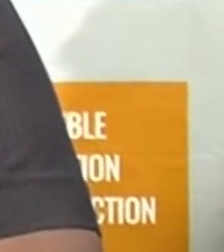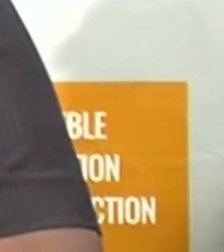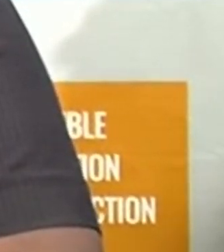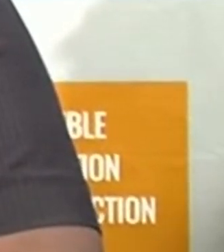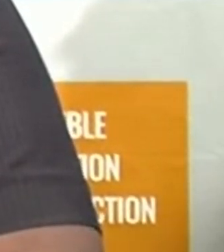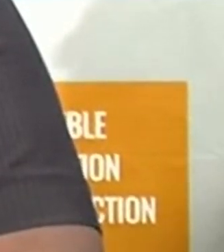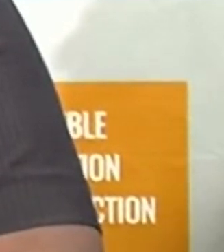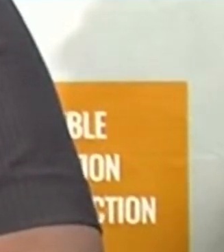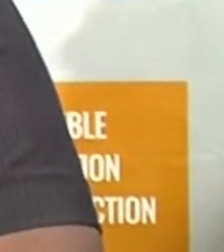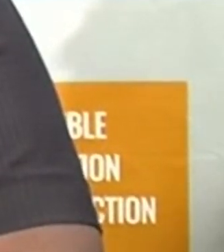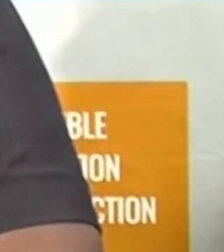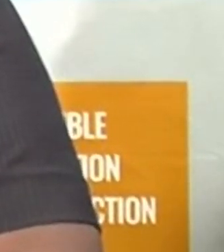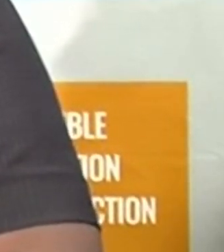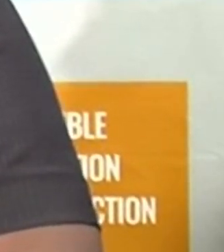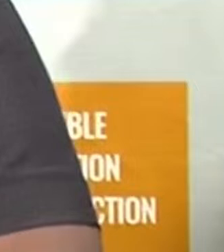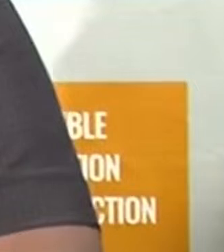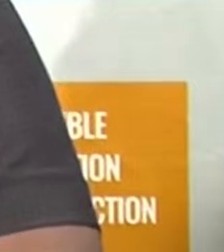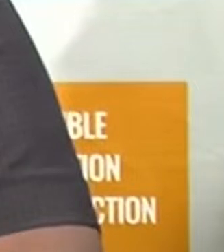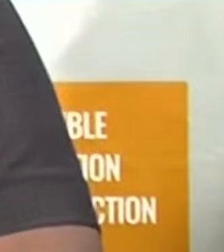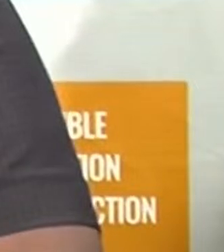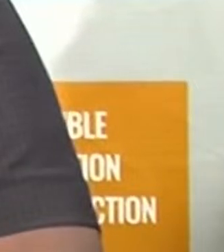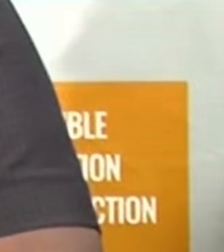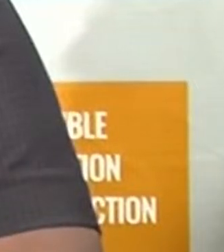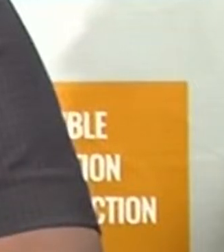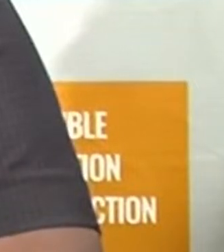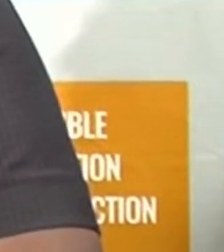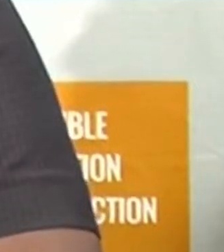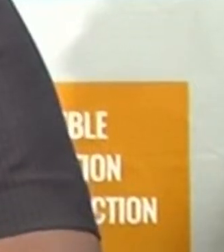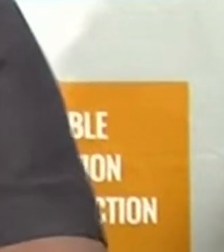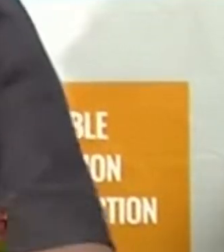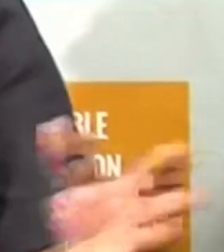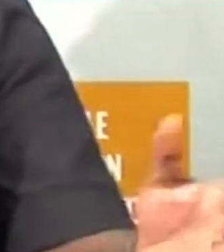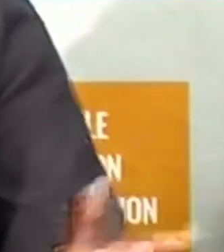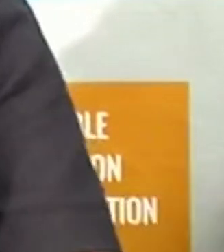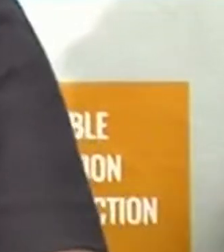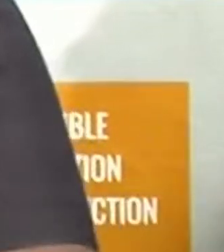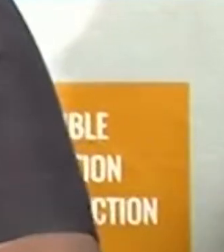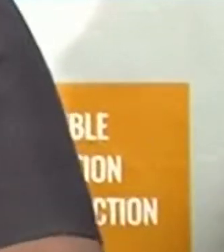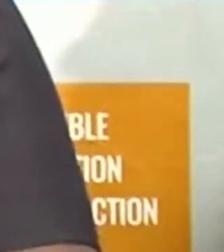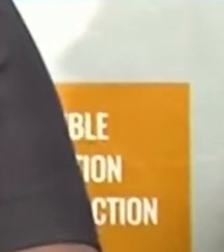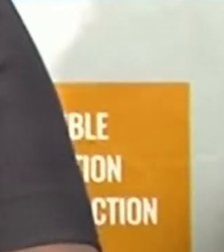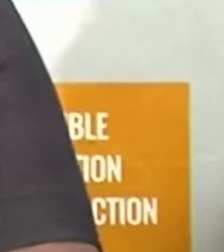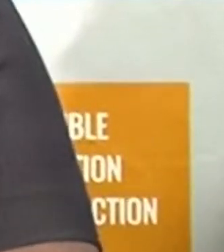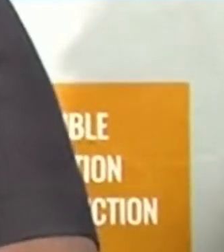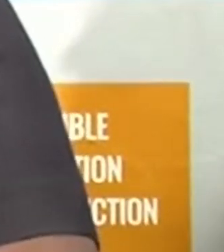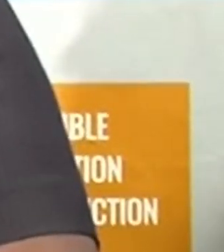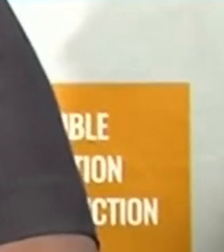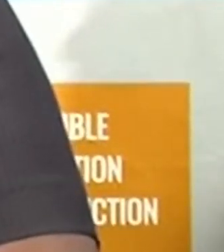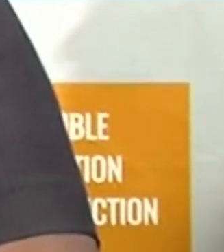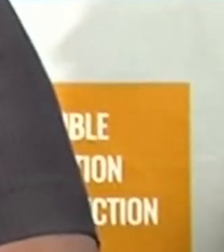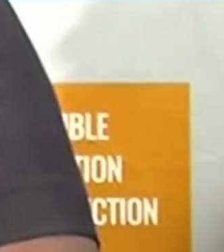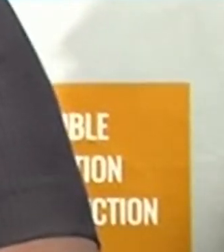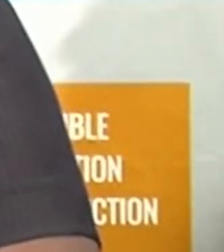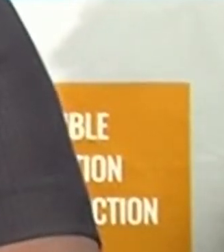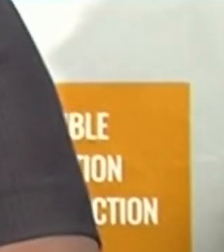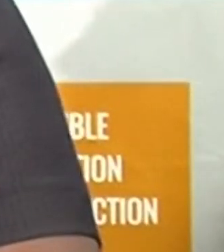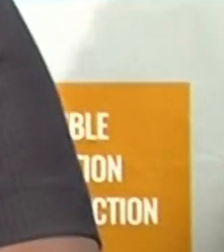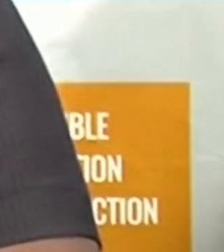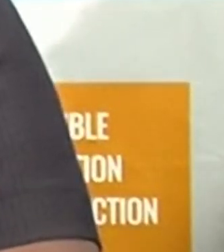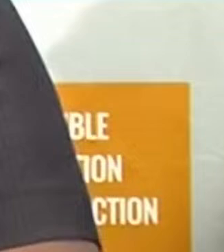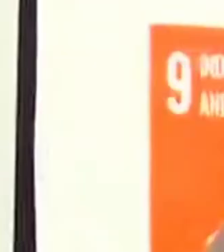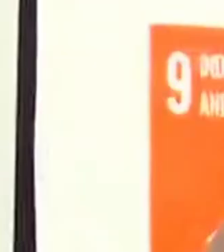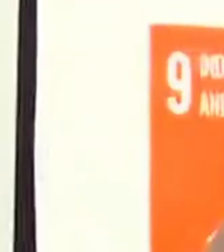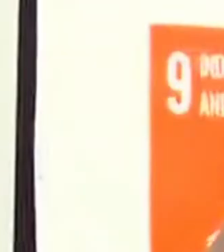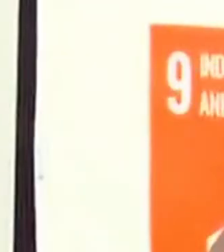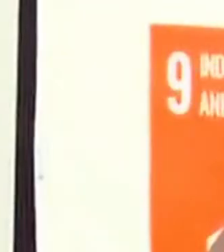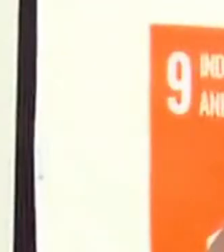also, where I chair the Committee on Agriculture. I think I belong under his ministry, and this is very important. All right, like I